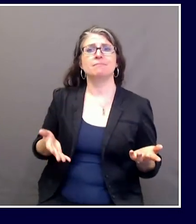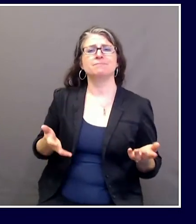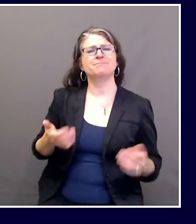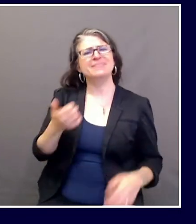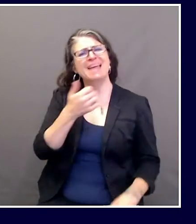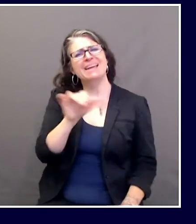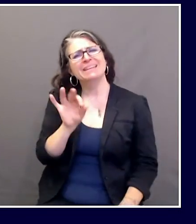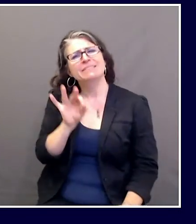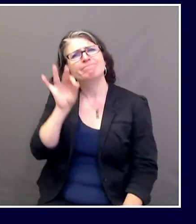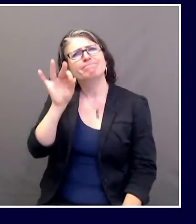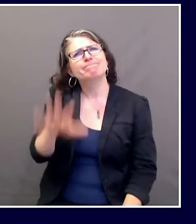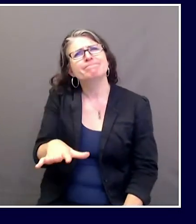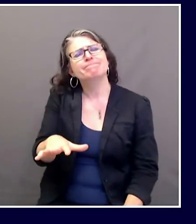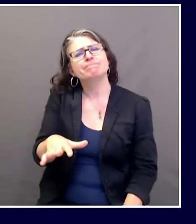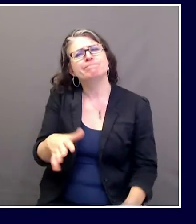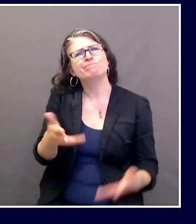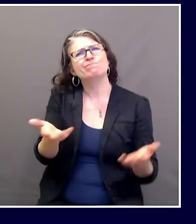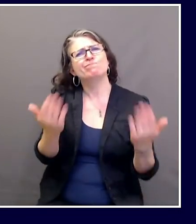a